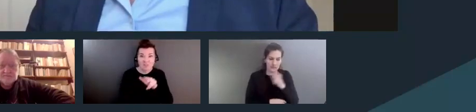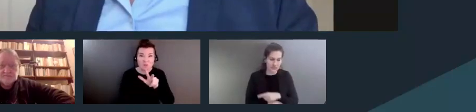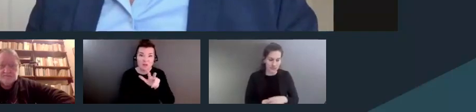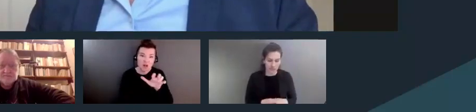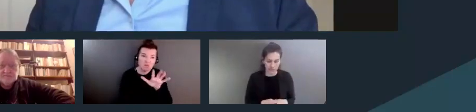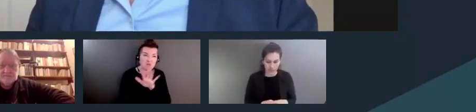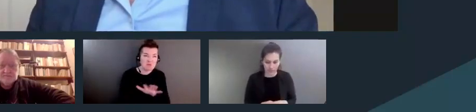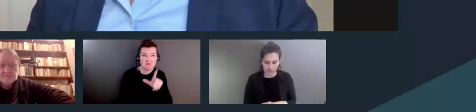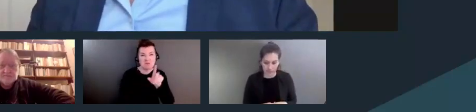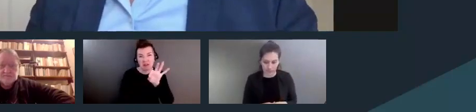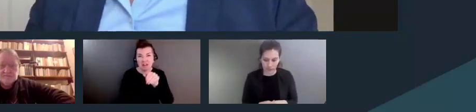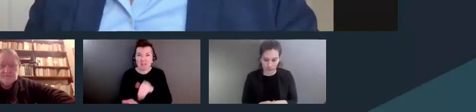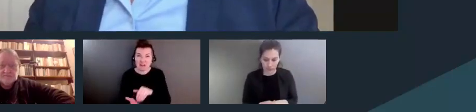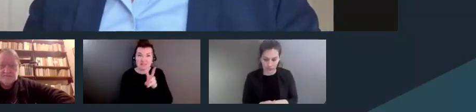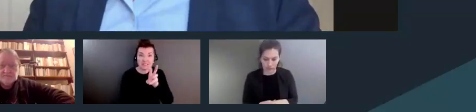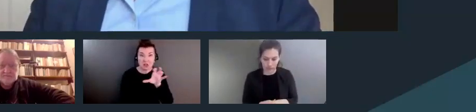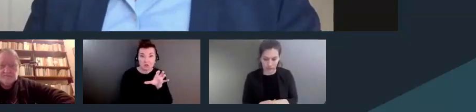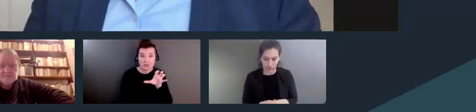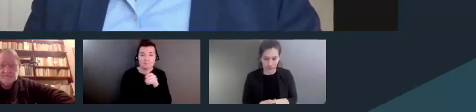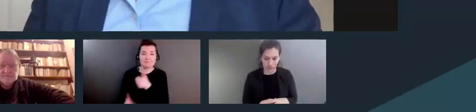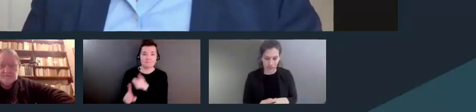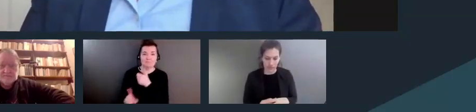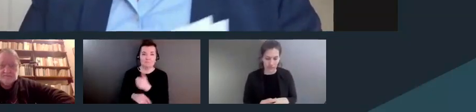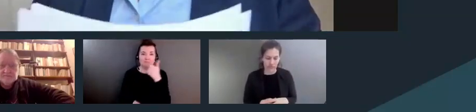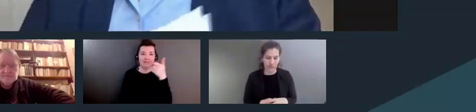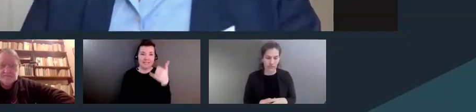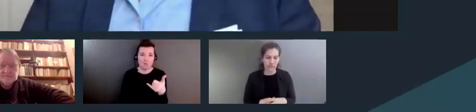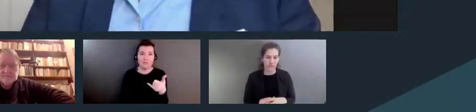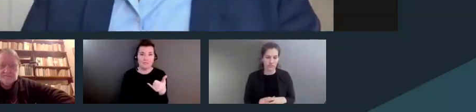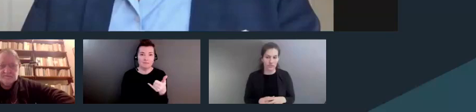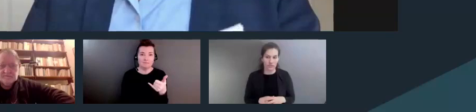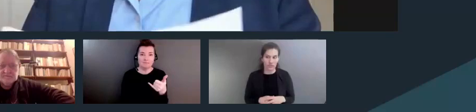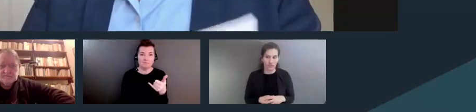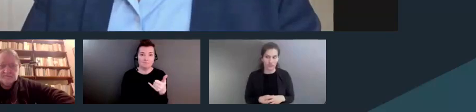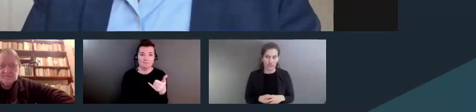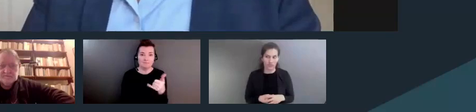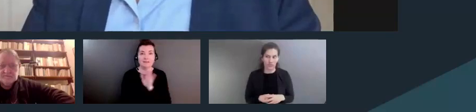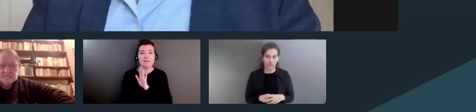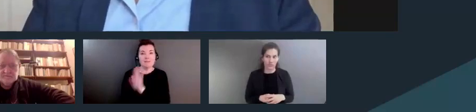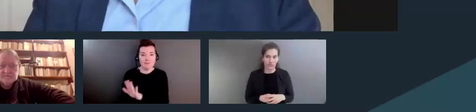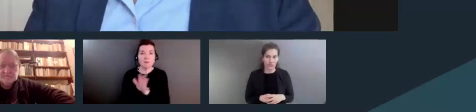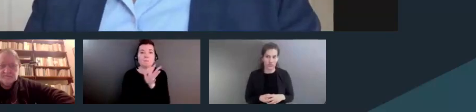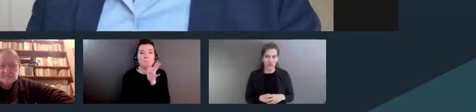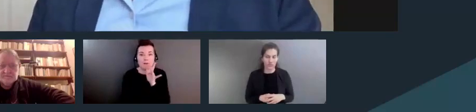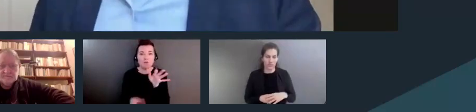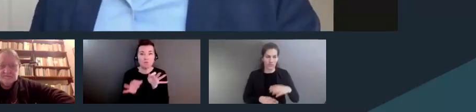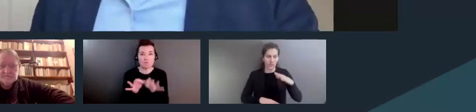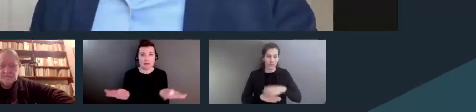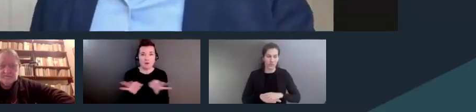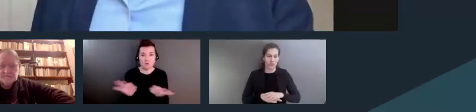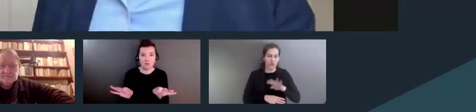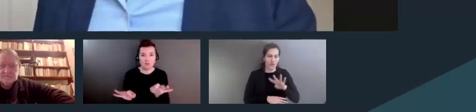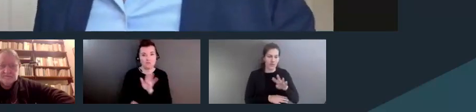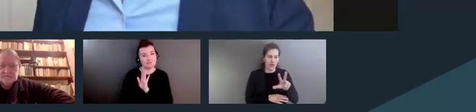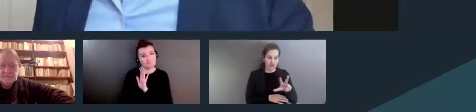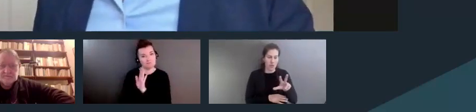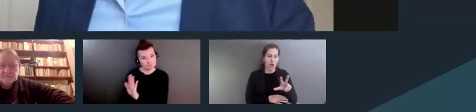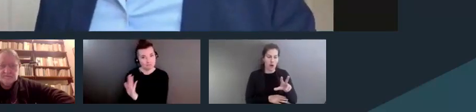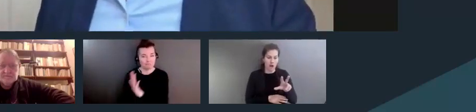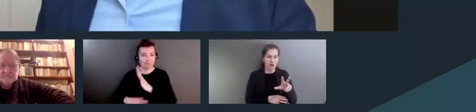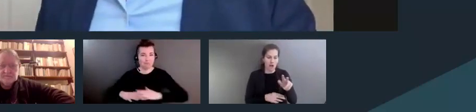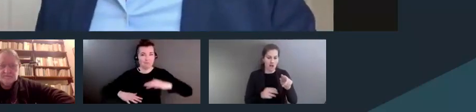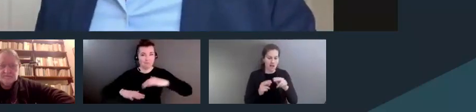9,600, are Inuit, mostly having Inuktitut as their mother tongue. There are about